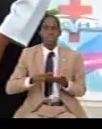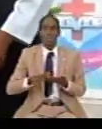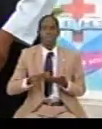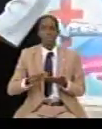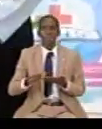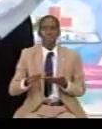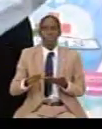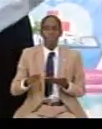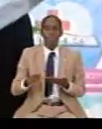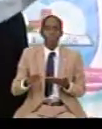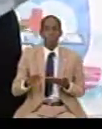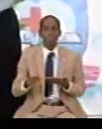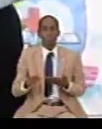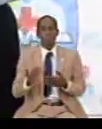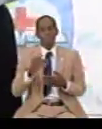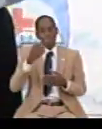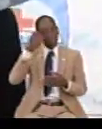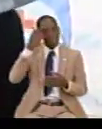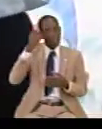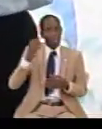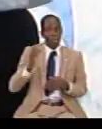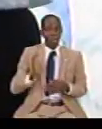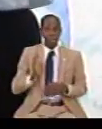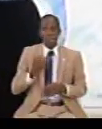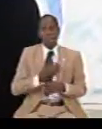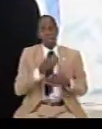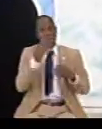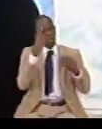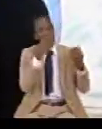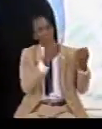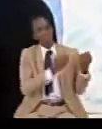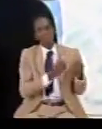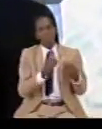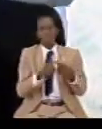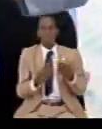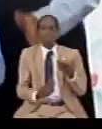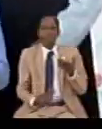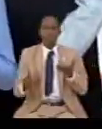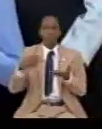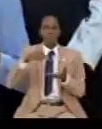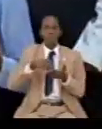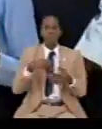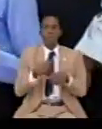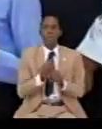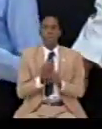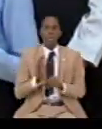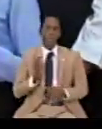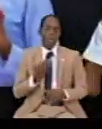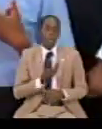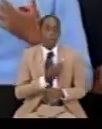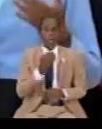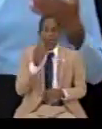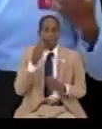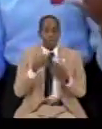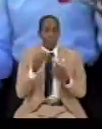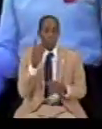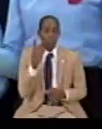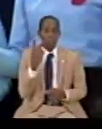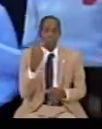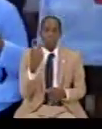beauty. Cause the faith to rise, cause our eyes